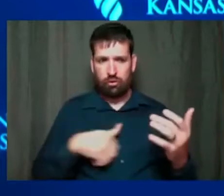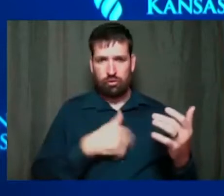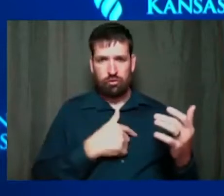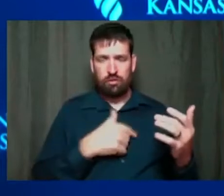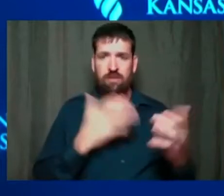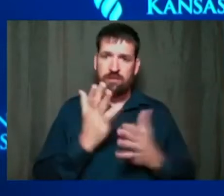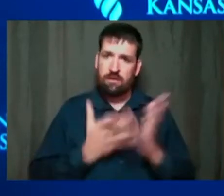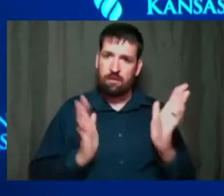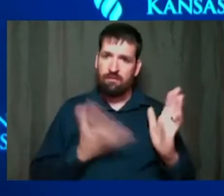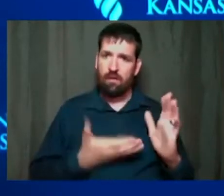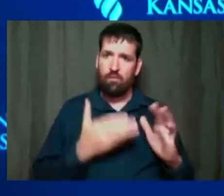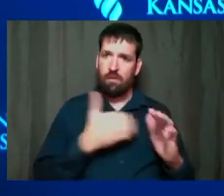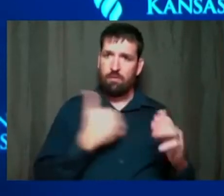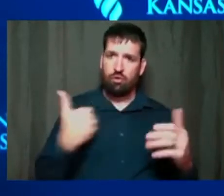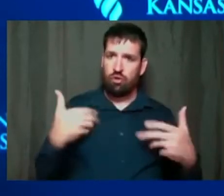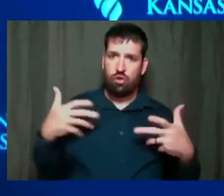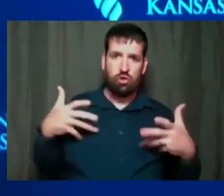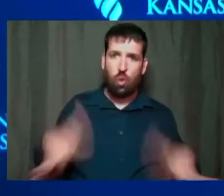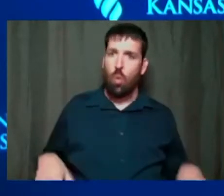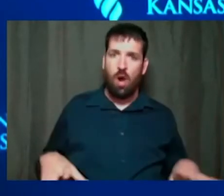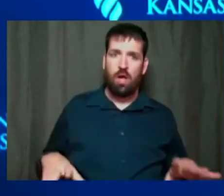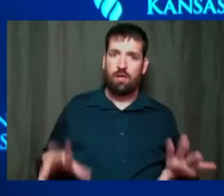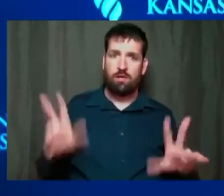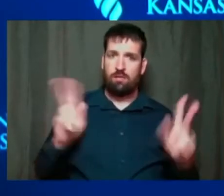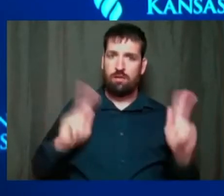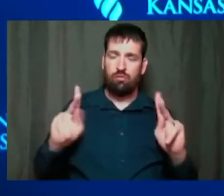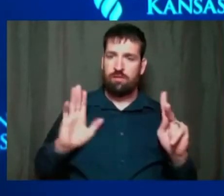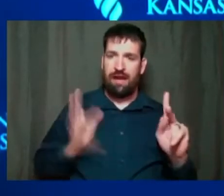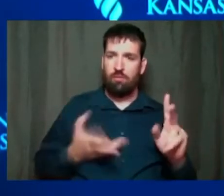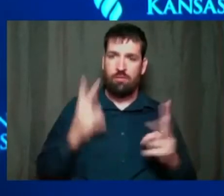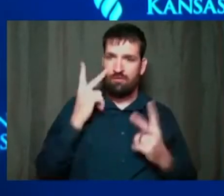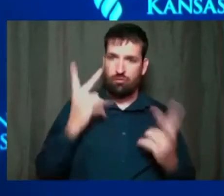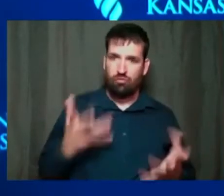our employees to ever, or people, our guests don't ever want to have